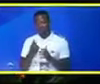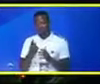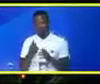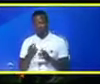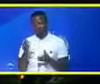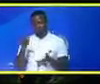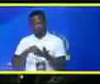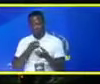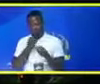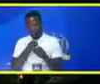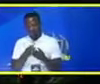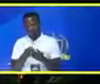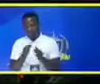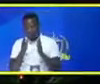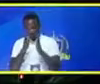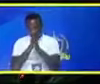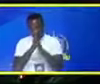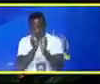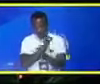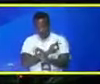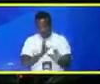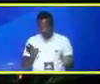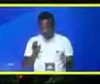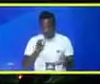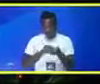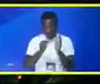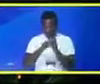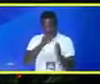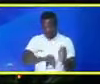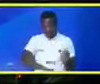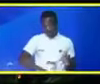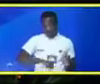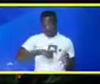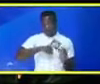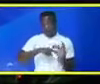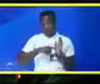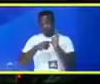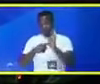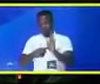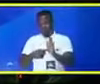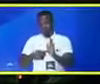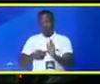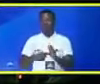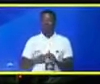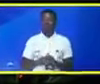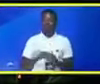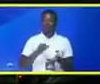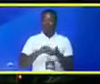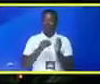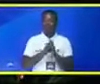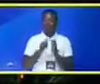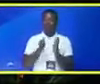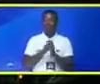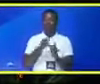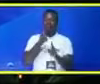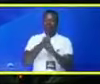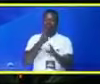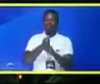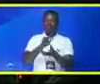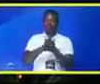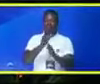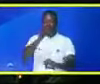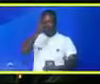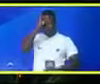again. Prayerlessness is the highest demonstration of pride. It's a declaration of